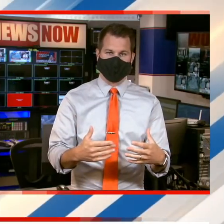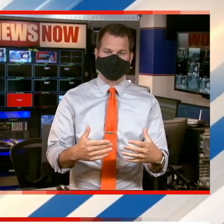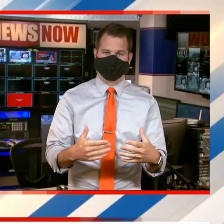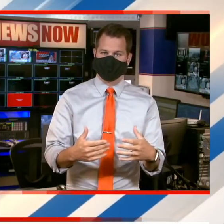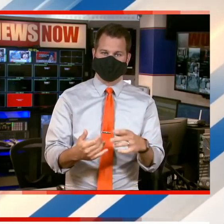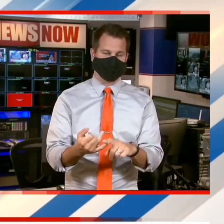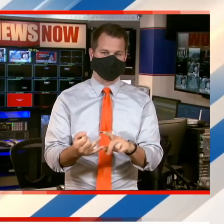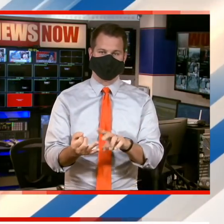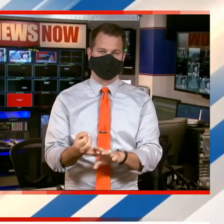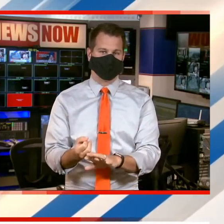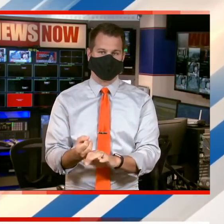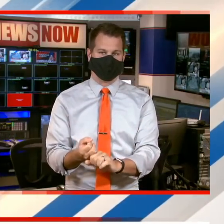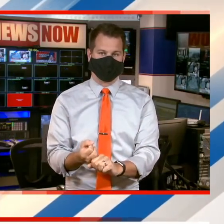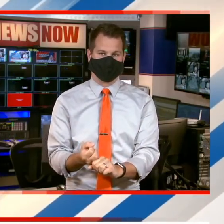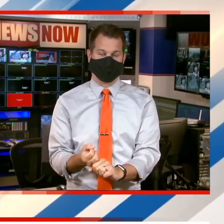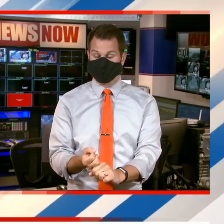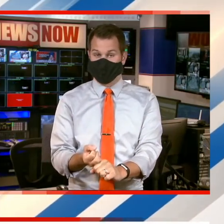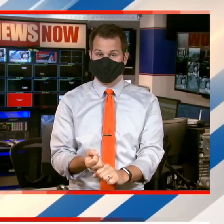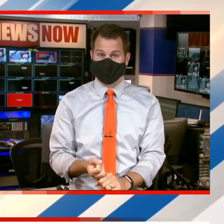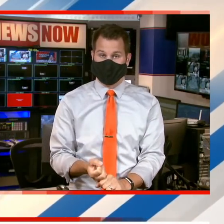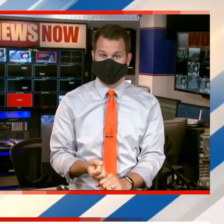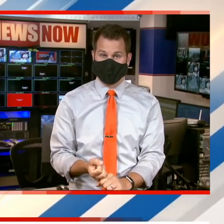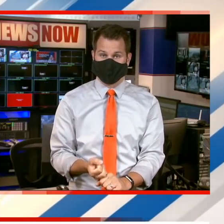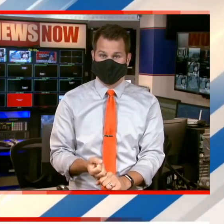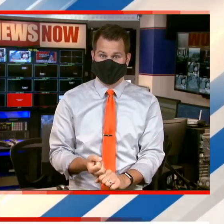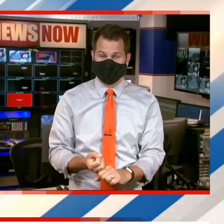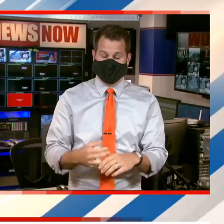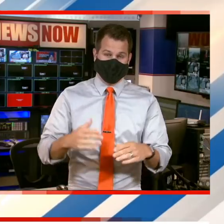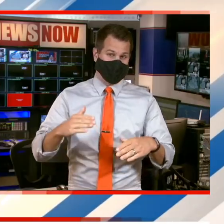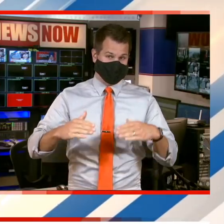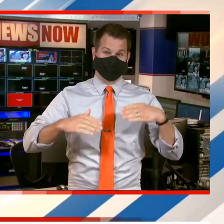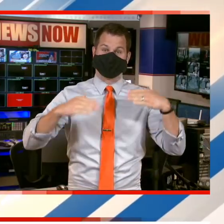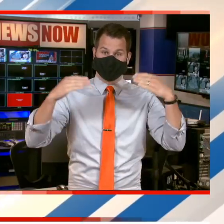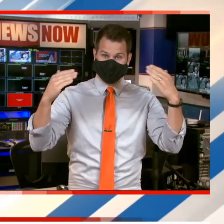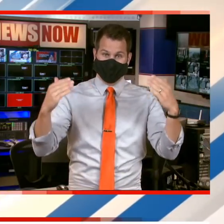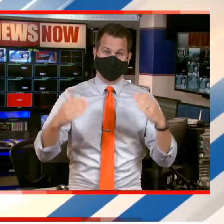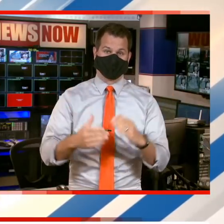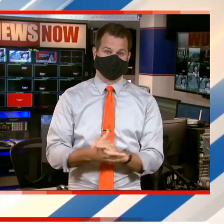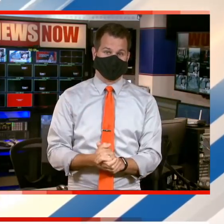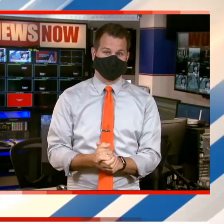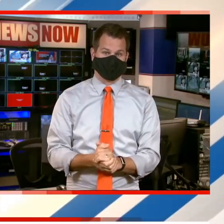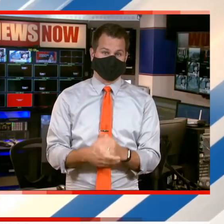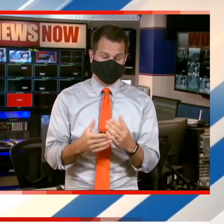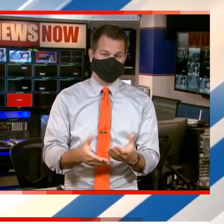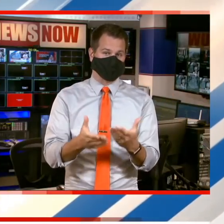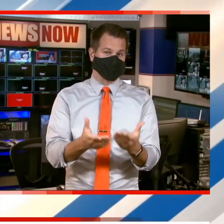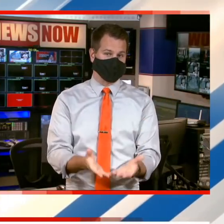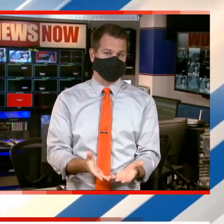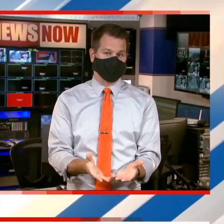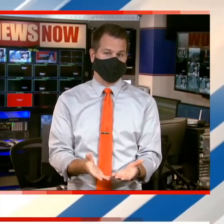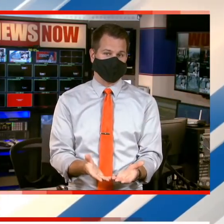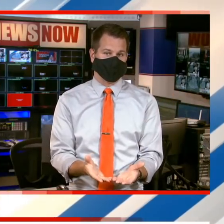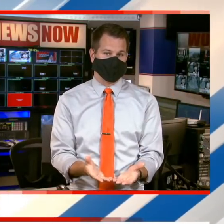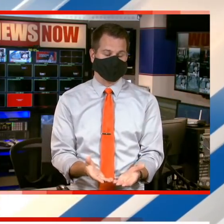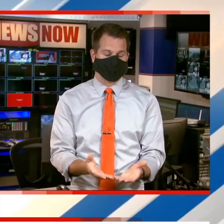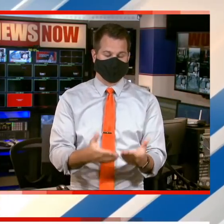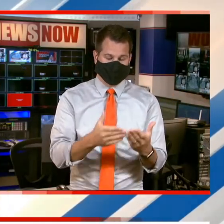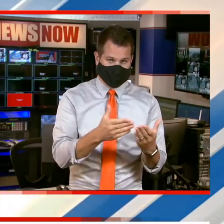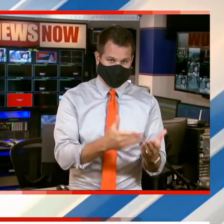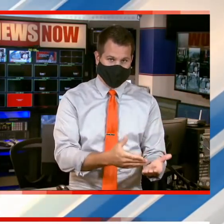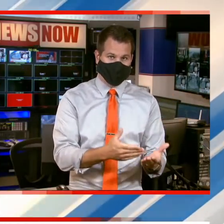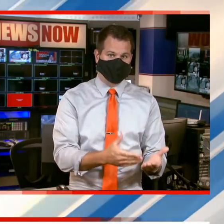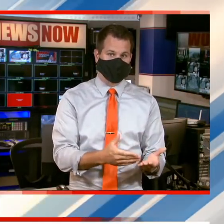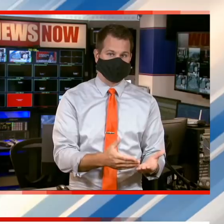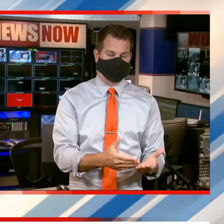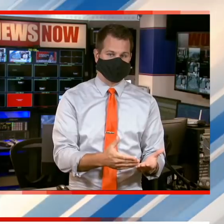situations around the state, like in Toledo and in Montgomery County, that are making the statewide numbers a little worse. The issue is Franklin County, and